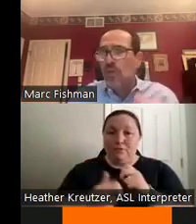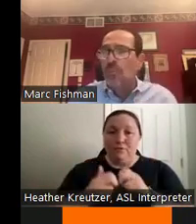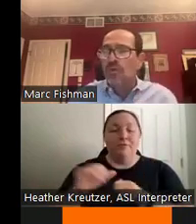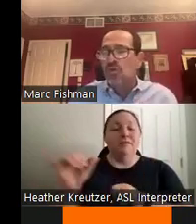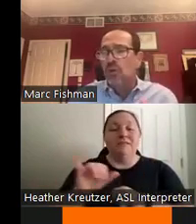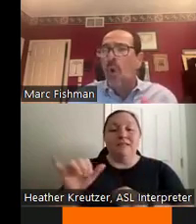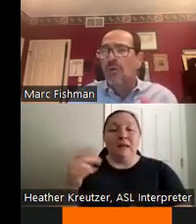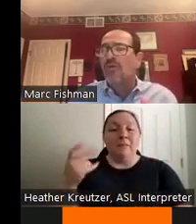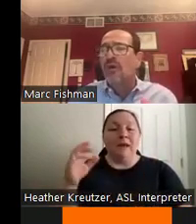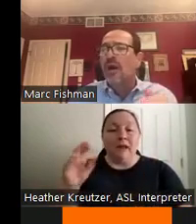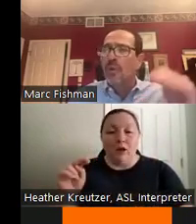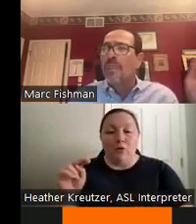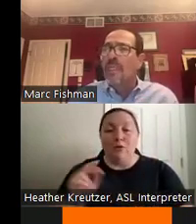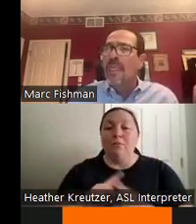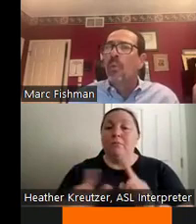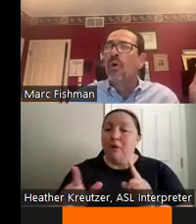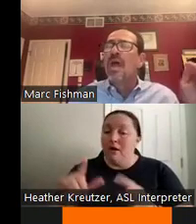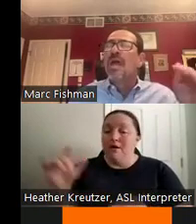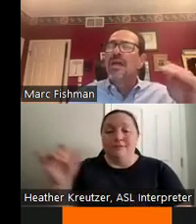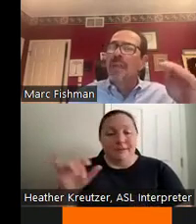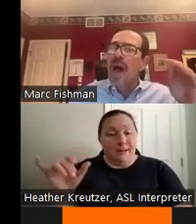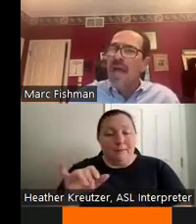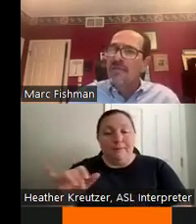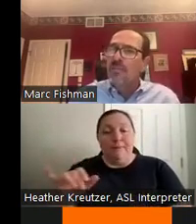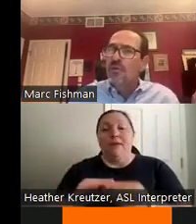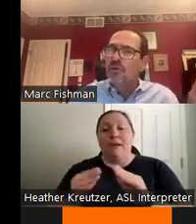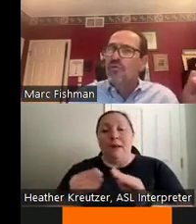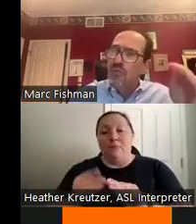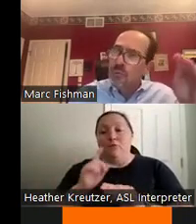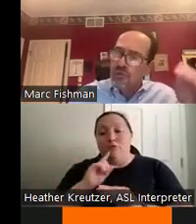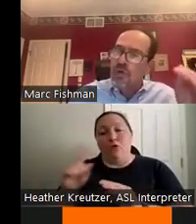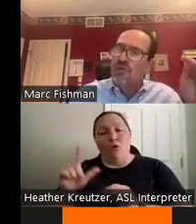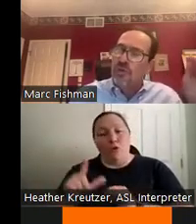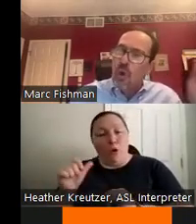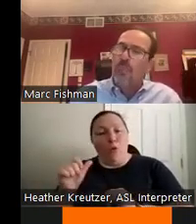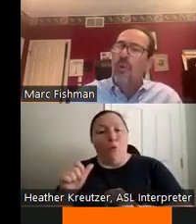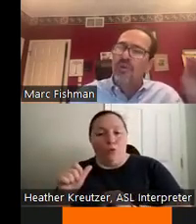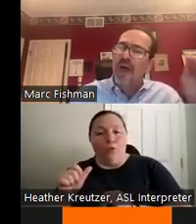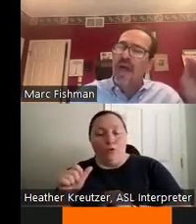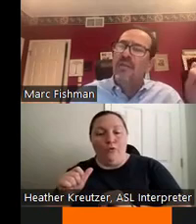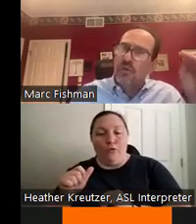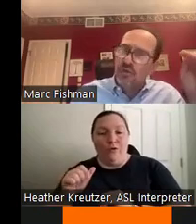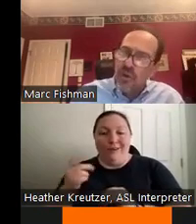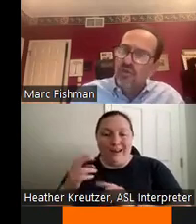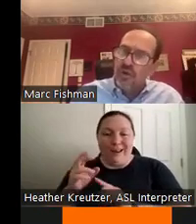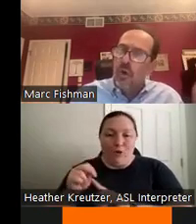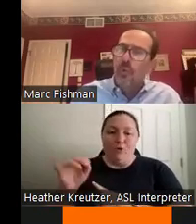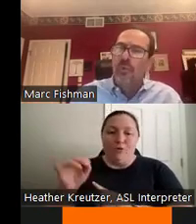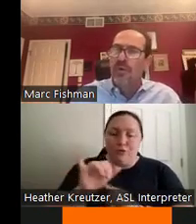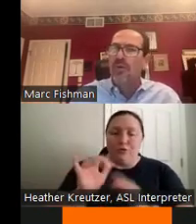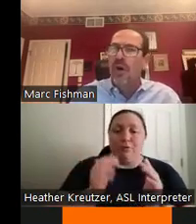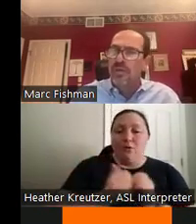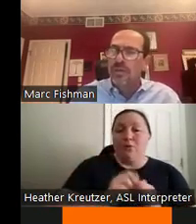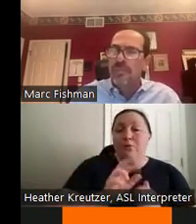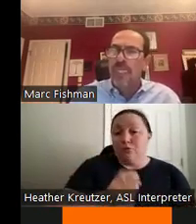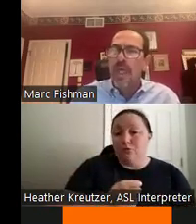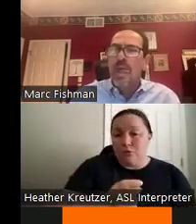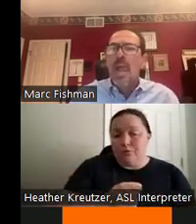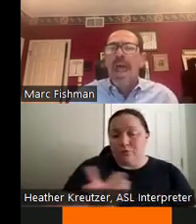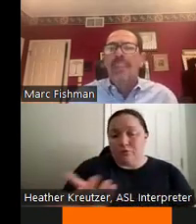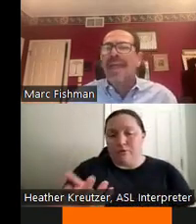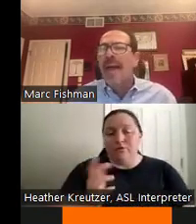The absolute numbers are lower for heroin than they were in the height of the for prescription opioids in the height of the prescription opioid